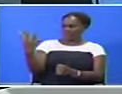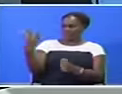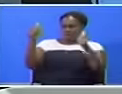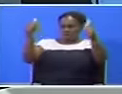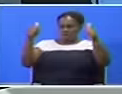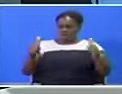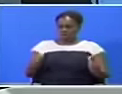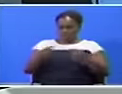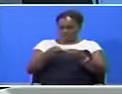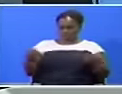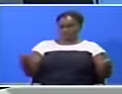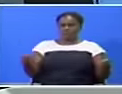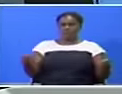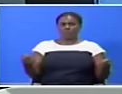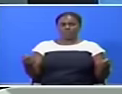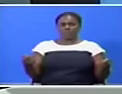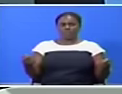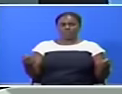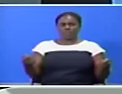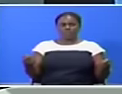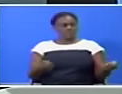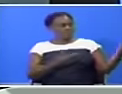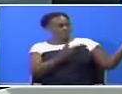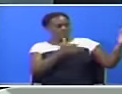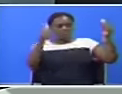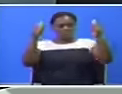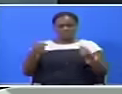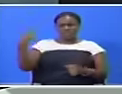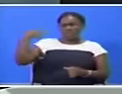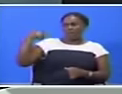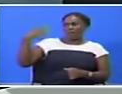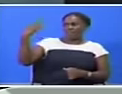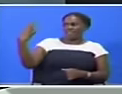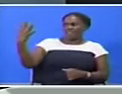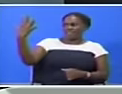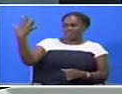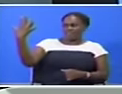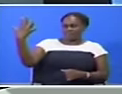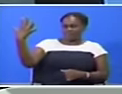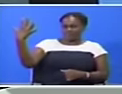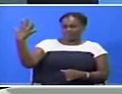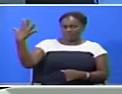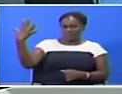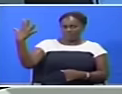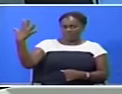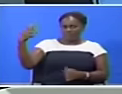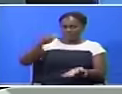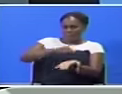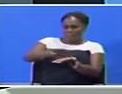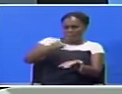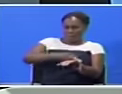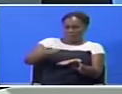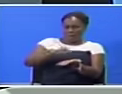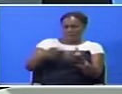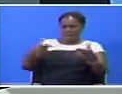Yes. All right. And just so that we clear this up, this is Gazette notice number? 3575. Good. Yes. All right. So he published this allowing